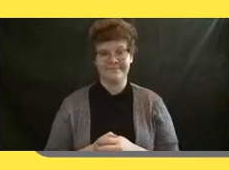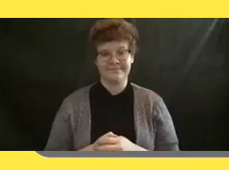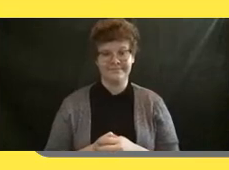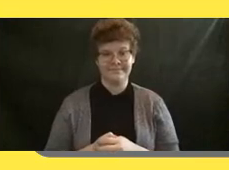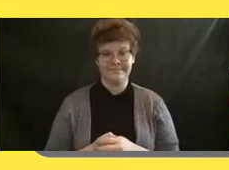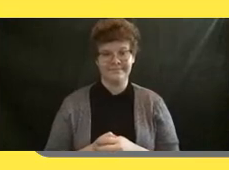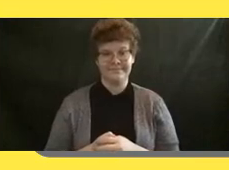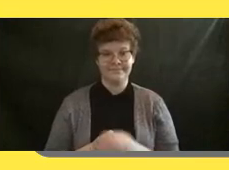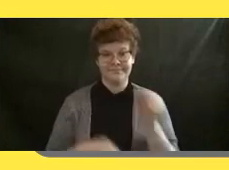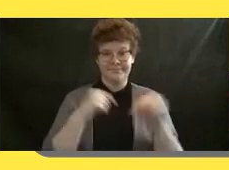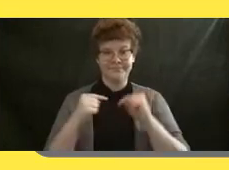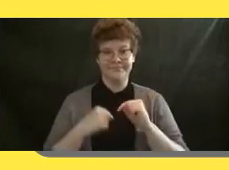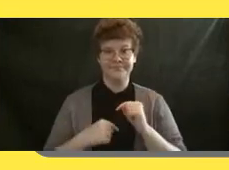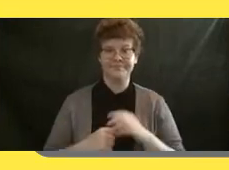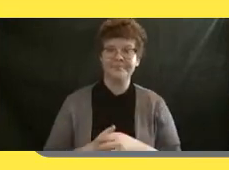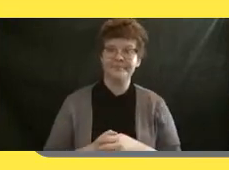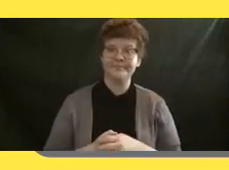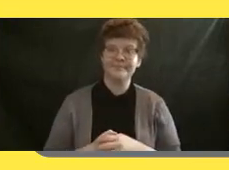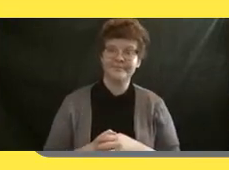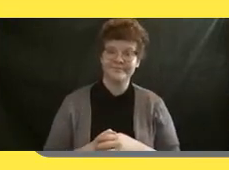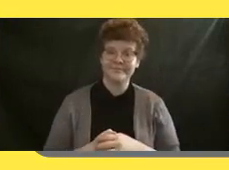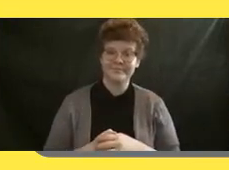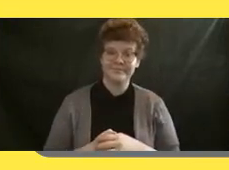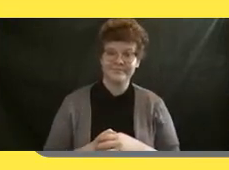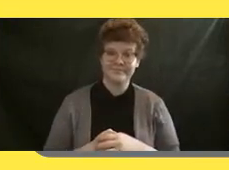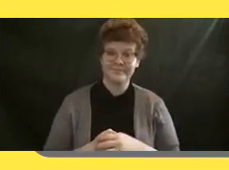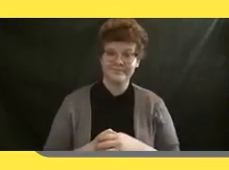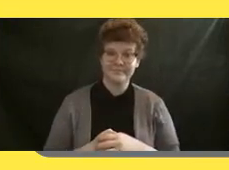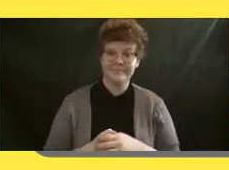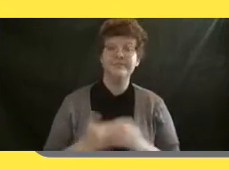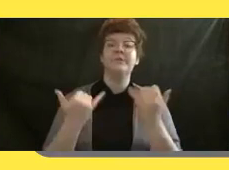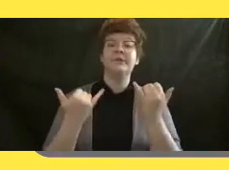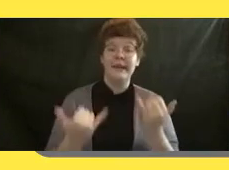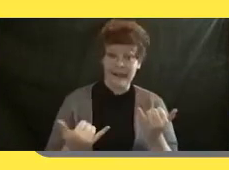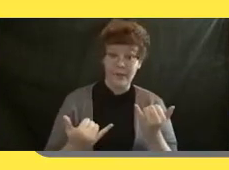Let's bring that back. There we go. Now with it deselected, I'll change it to 70%.